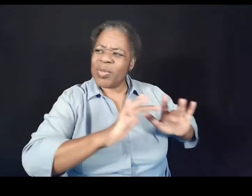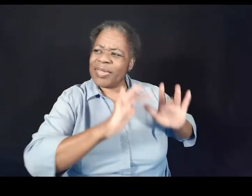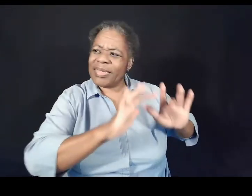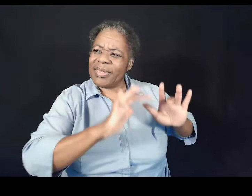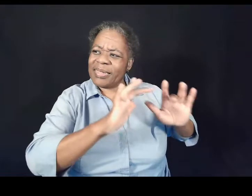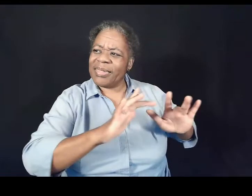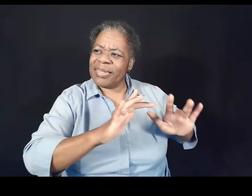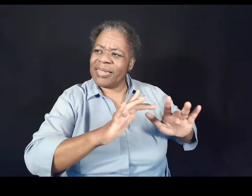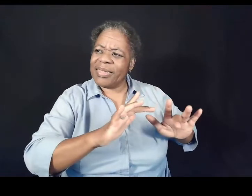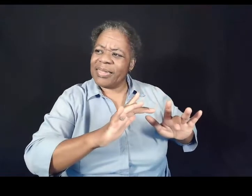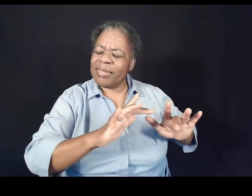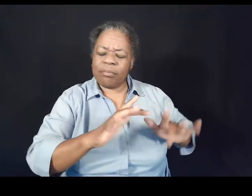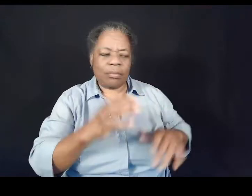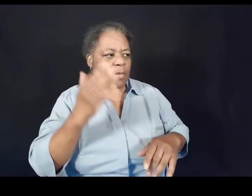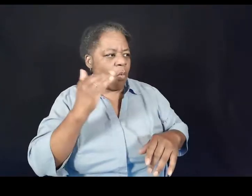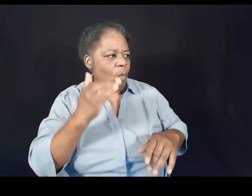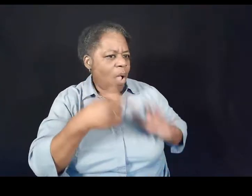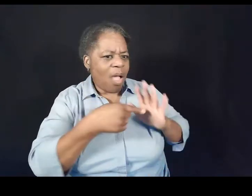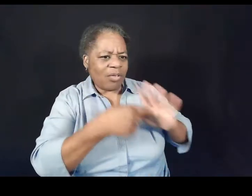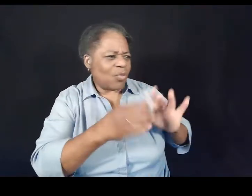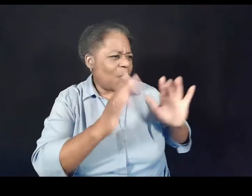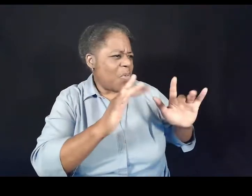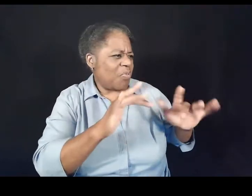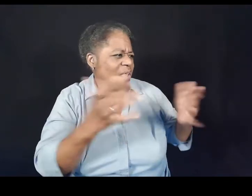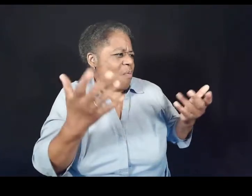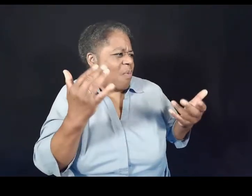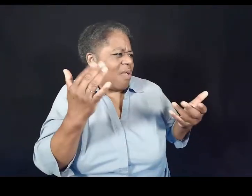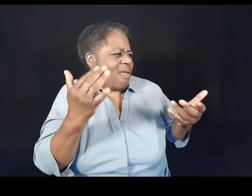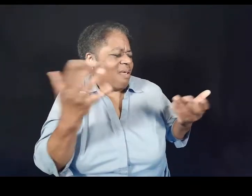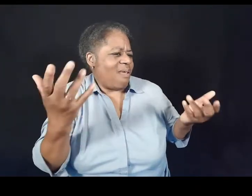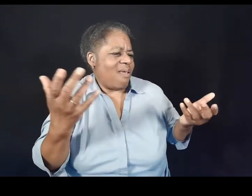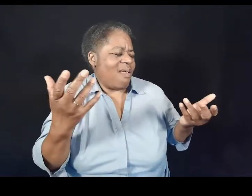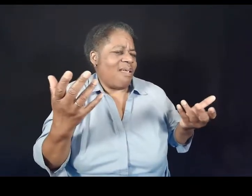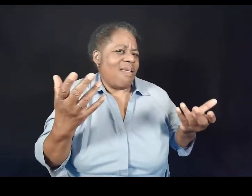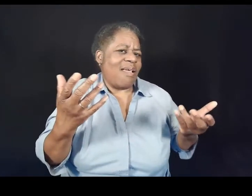when Shylock asks why he should, Portia responds,